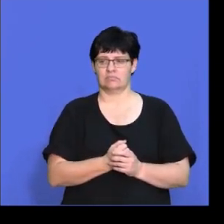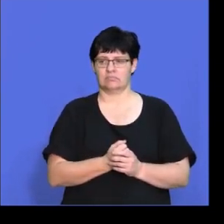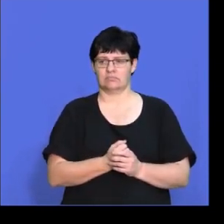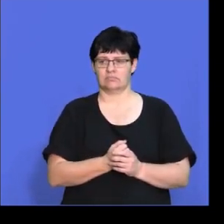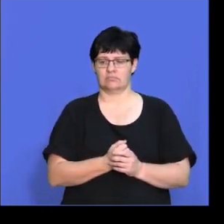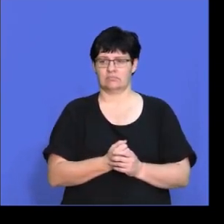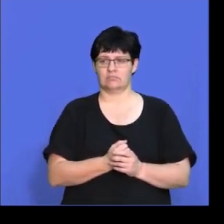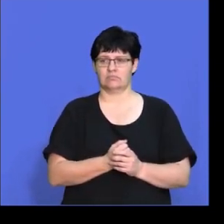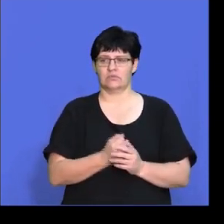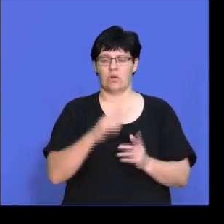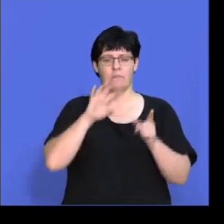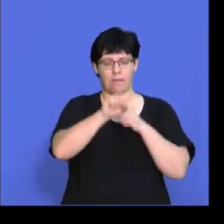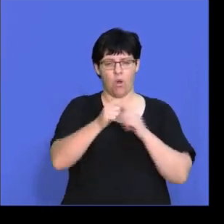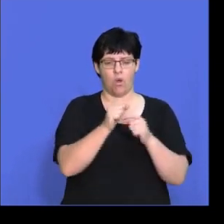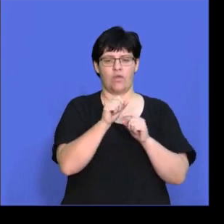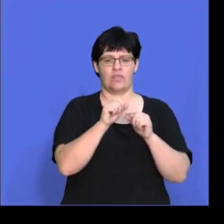on the shapes themselves.